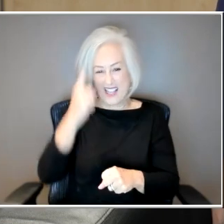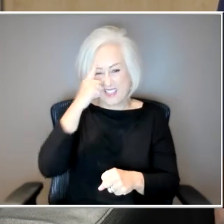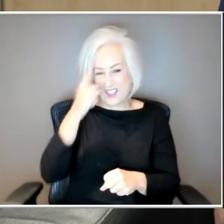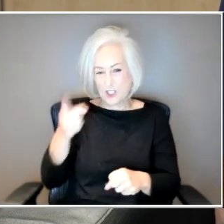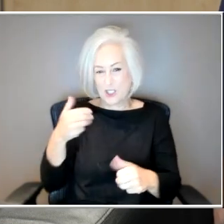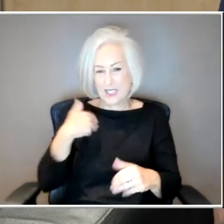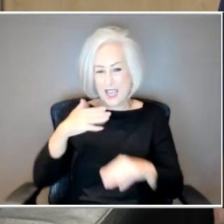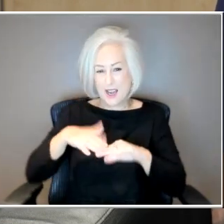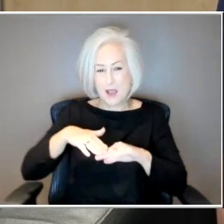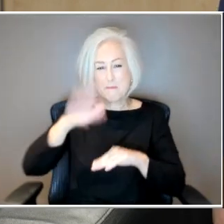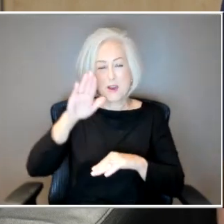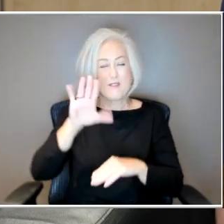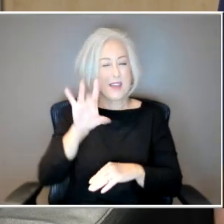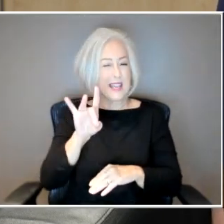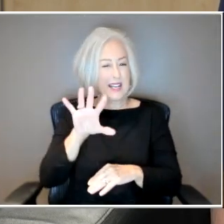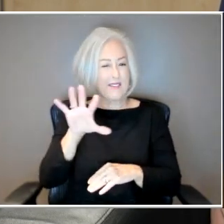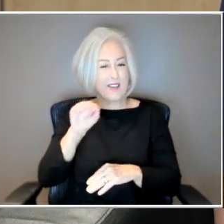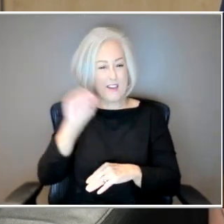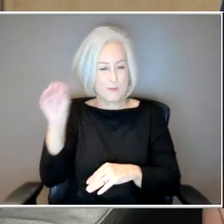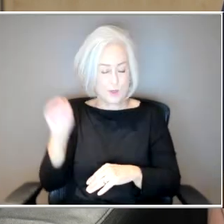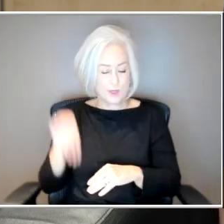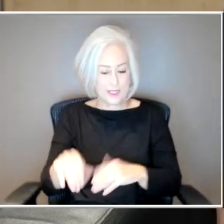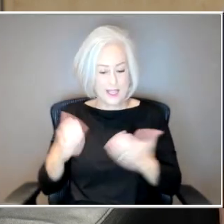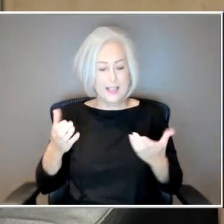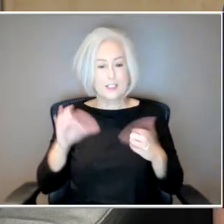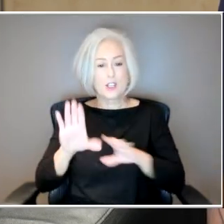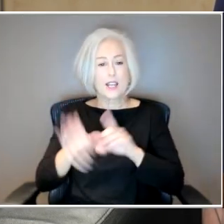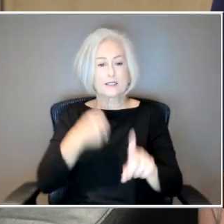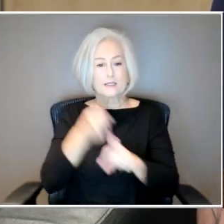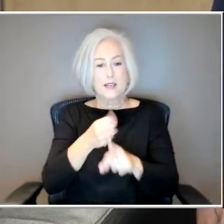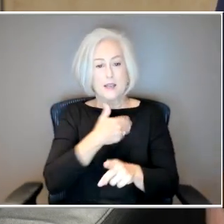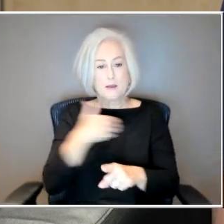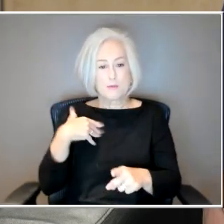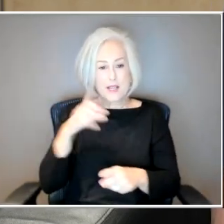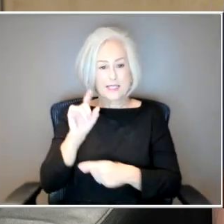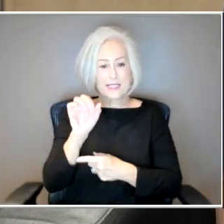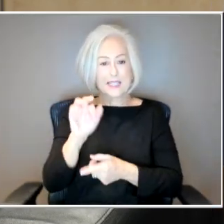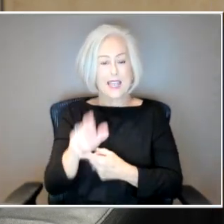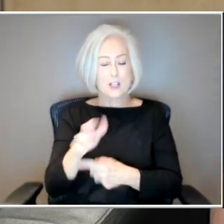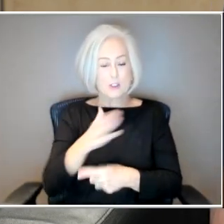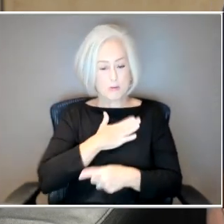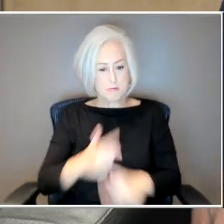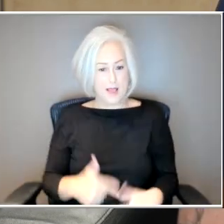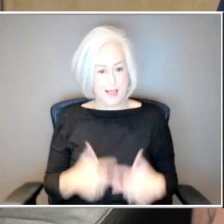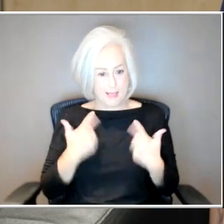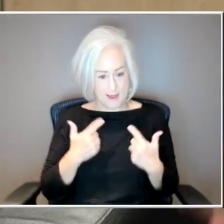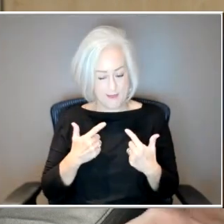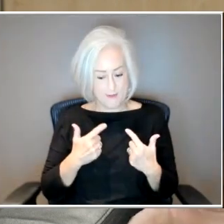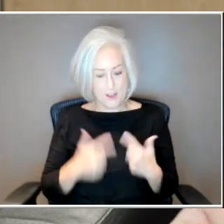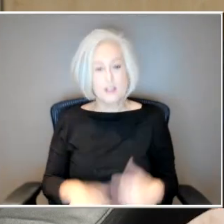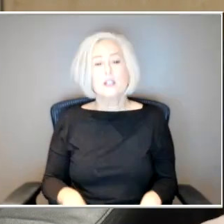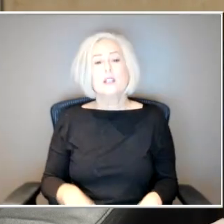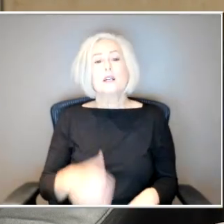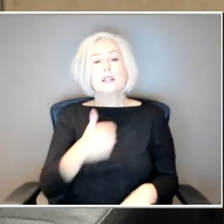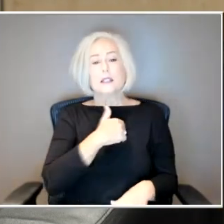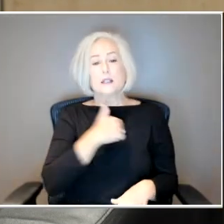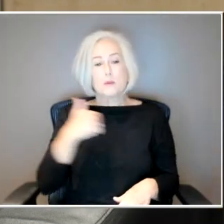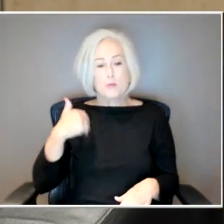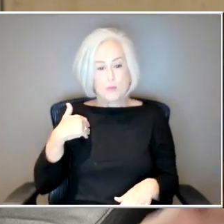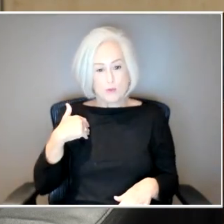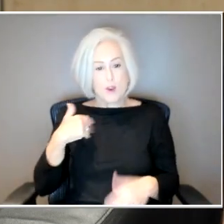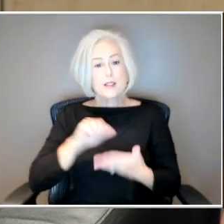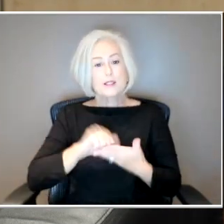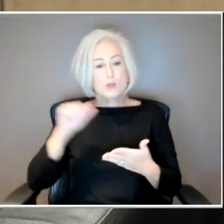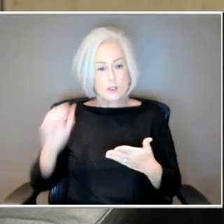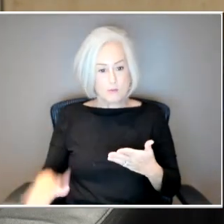around 85% chance of a breast cancer in my lifetime. And then by doing the prophylactic double mastectomy, it took me down then less